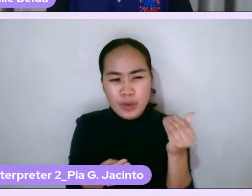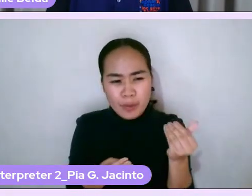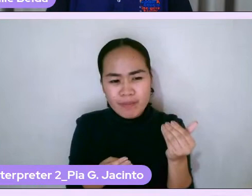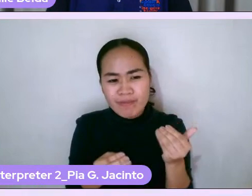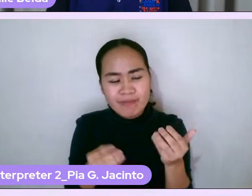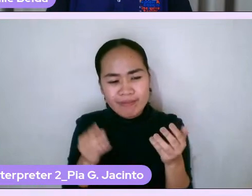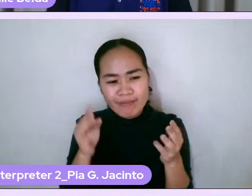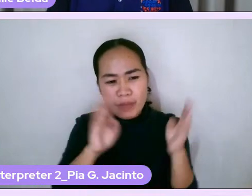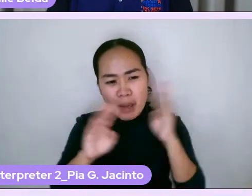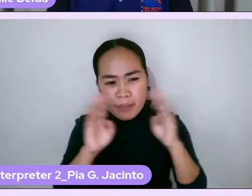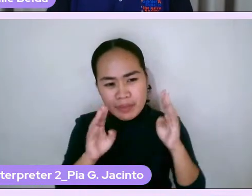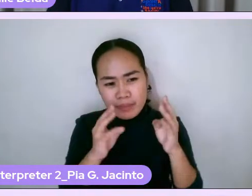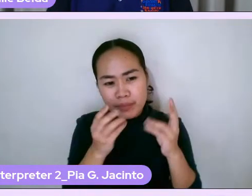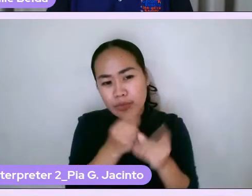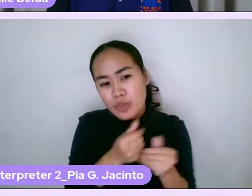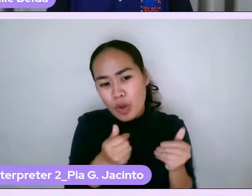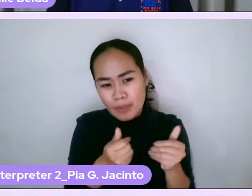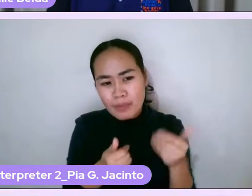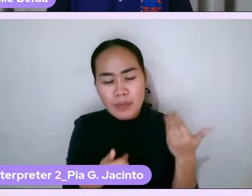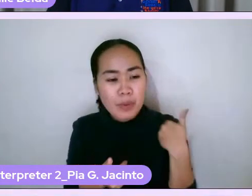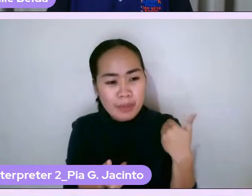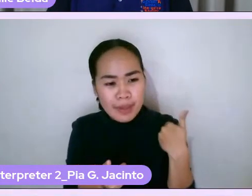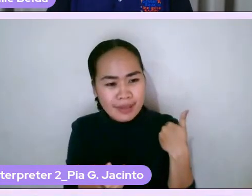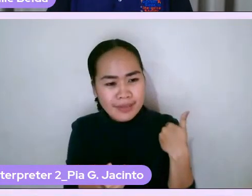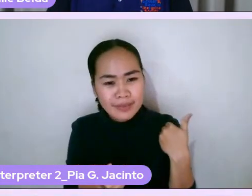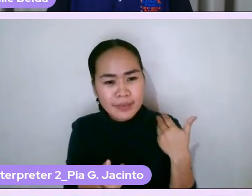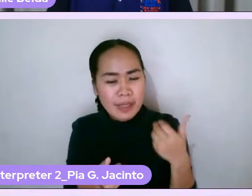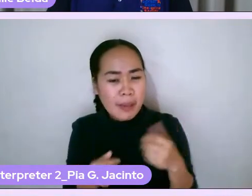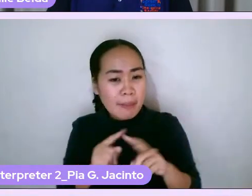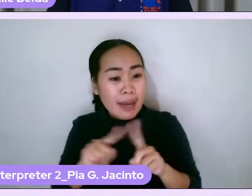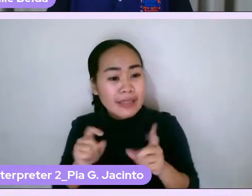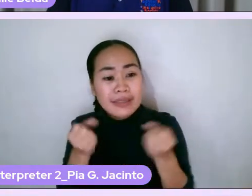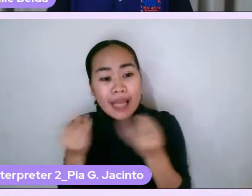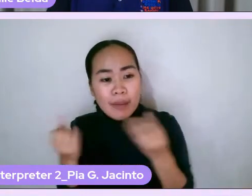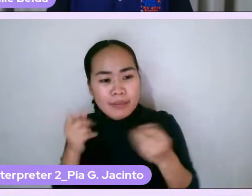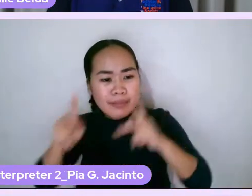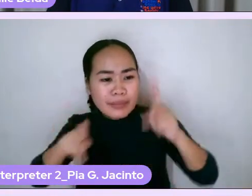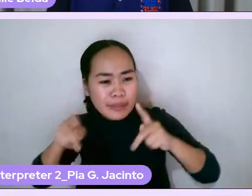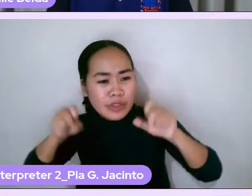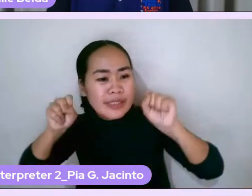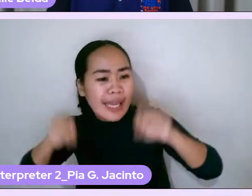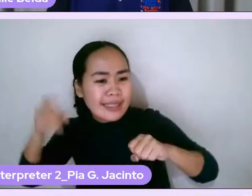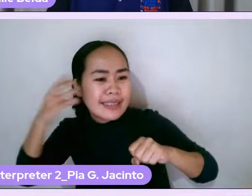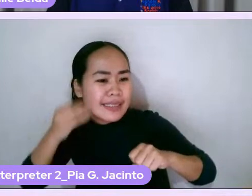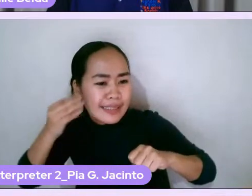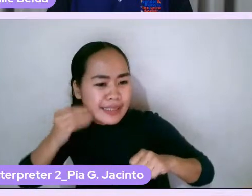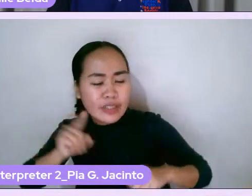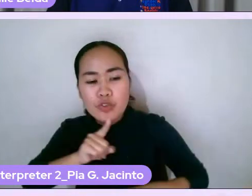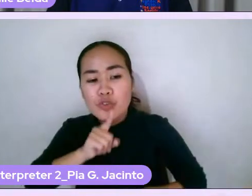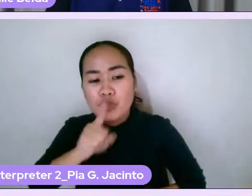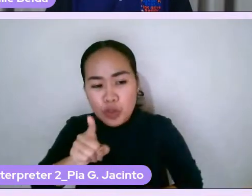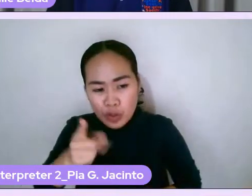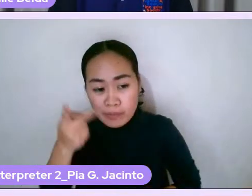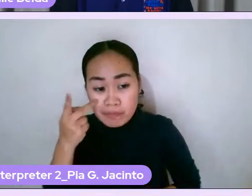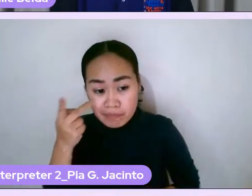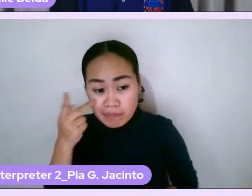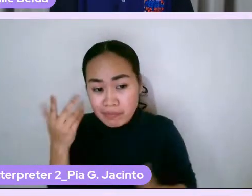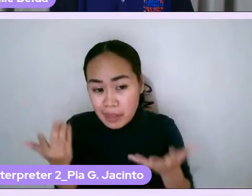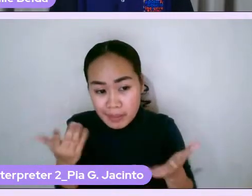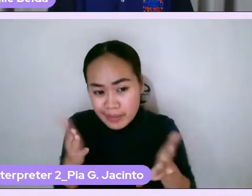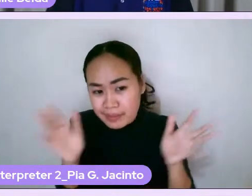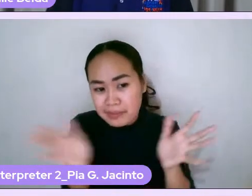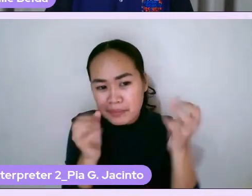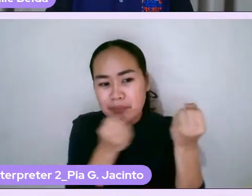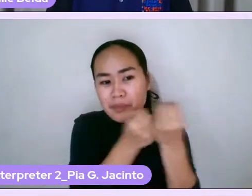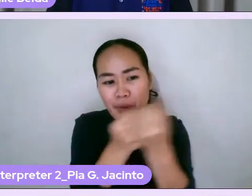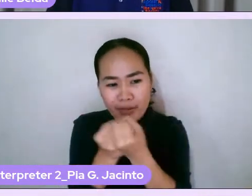lang nasasolve yung problem mo, better if it's a problem that many people experience, right? And therefore, you can scale it up.